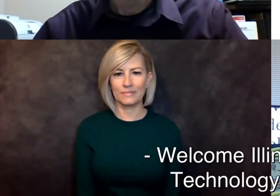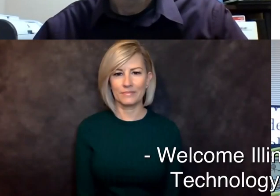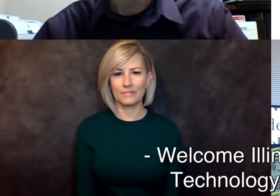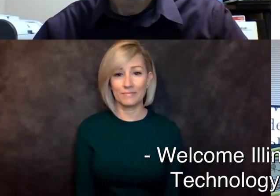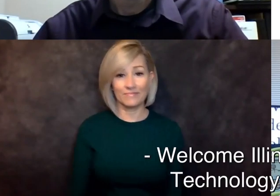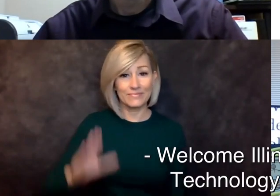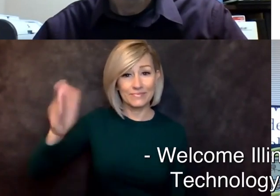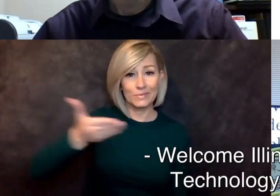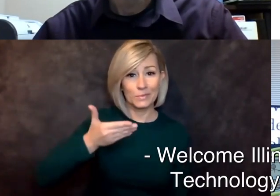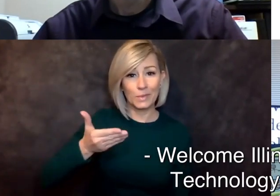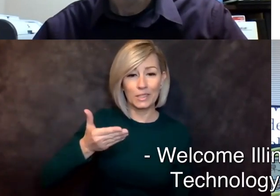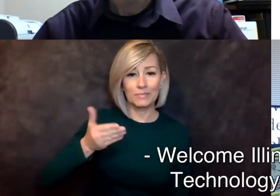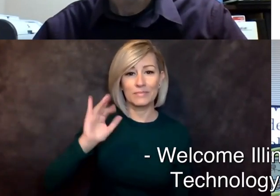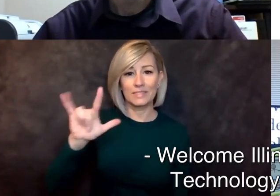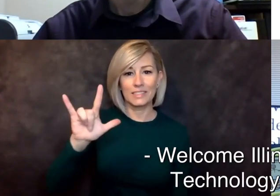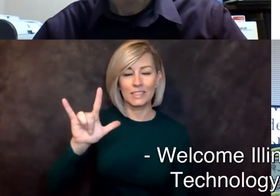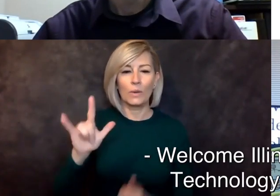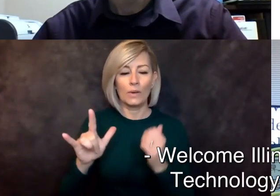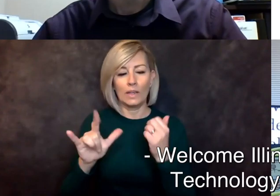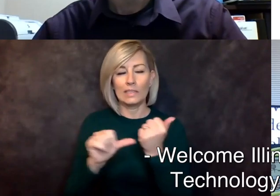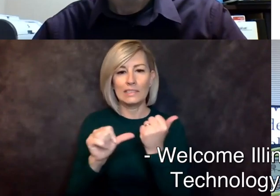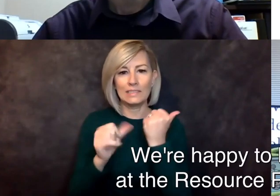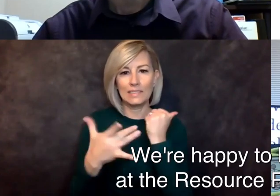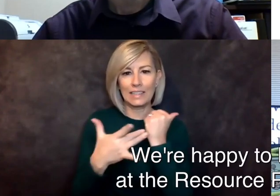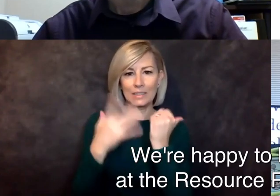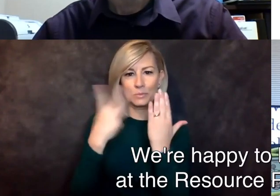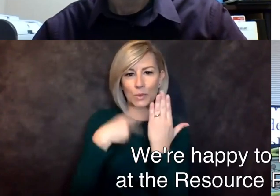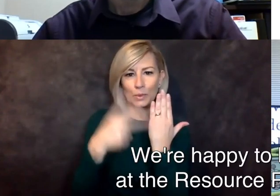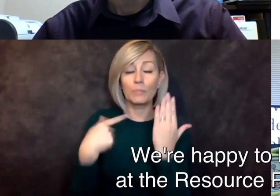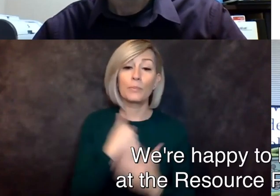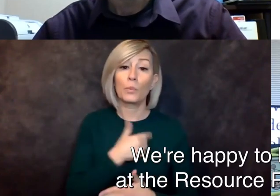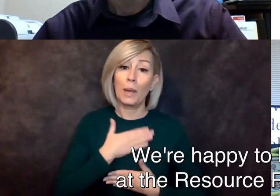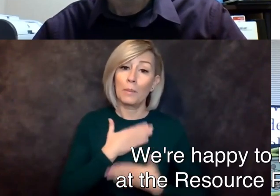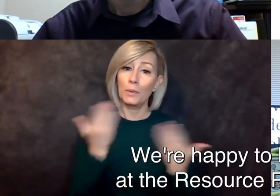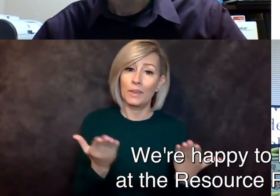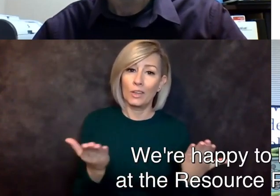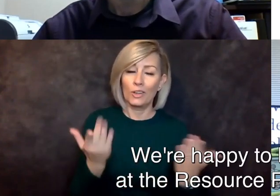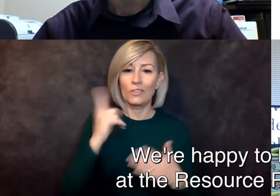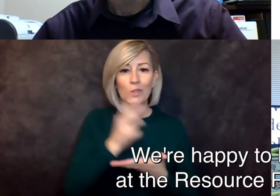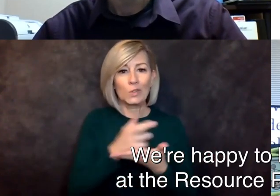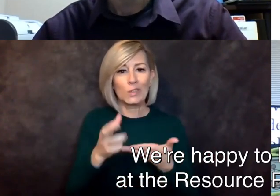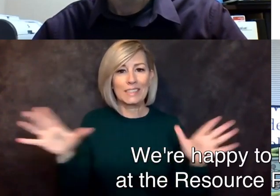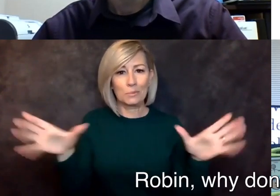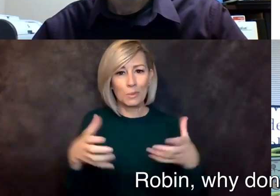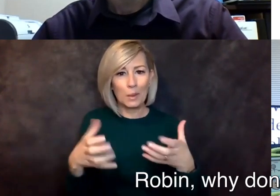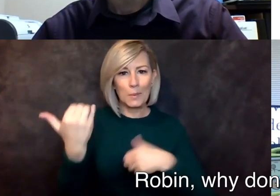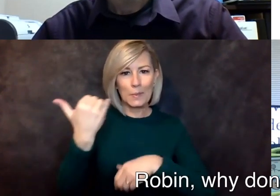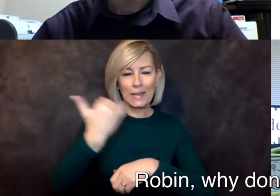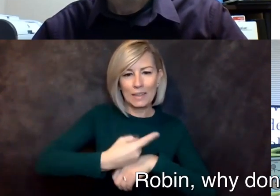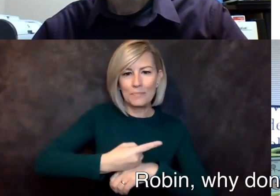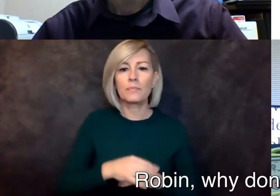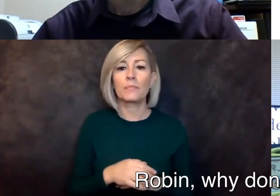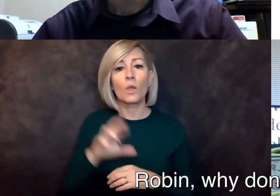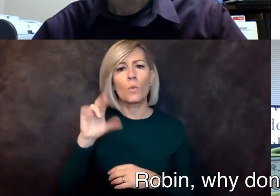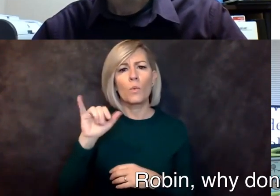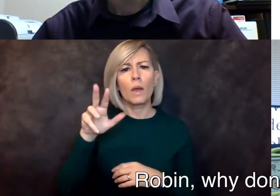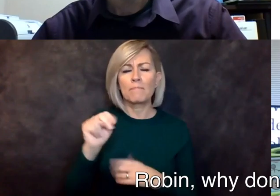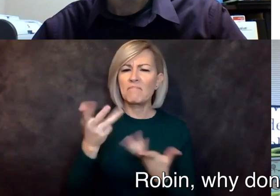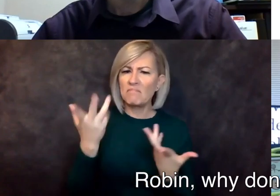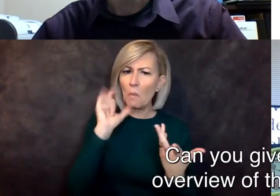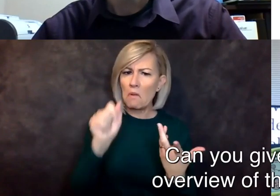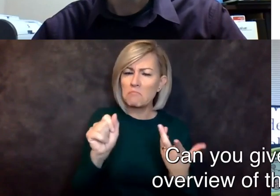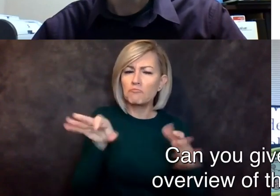Welcome, Illinois Assistive Technology Program. We're happy to have you here at the resource roundup today. Okay. Robin, wouldn't you